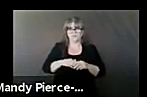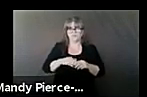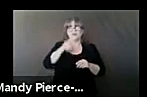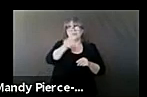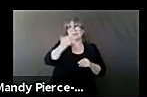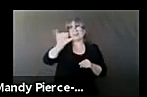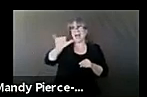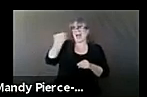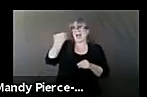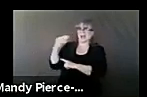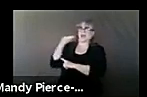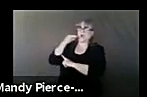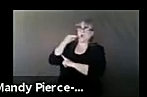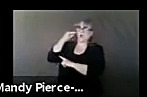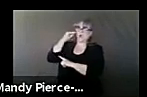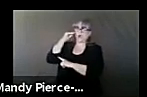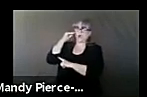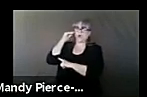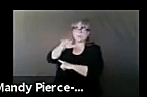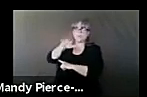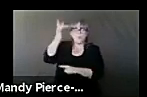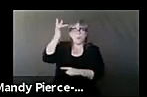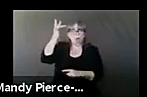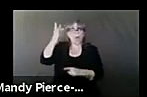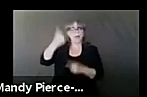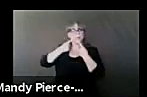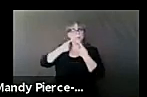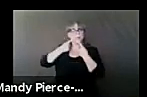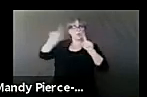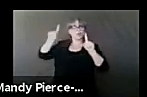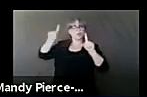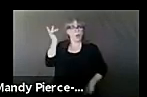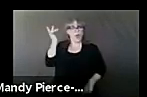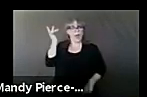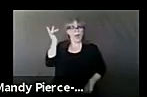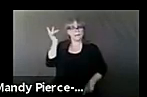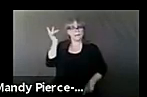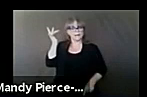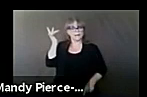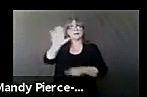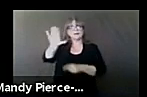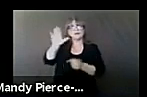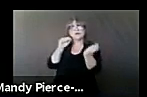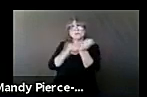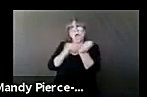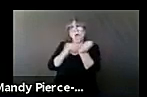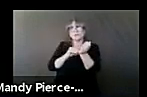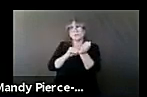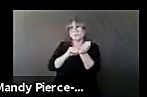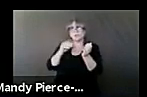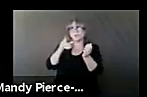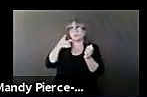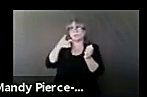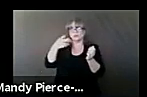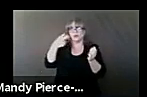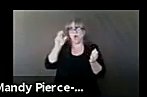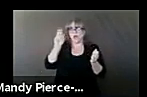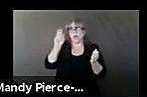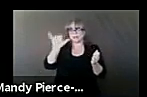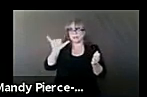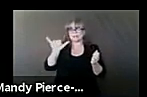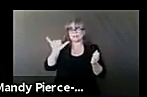information and models in her presentation, but really from the beginning of the epidemic in Colorado, the physical